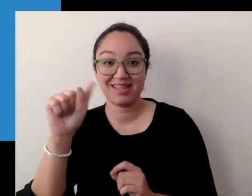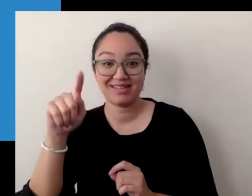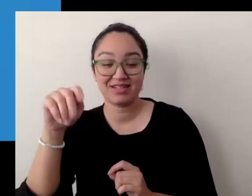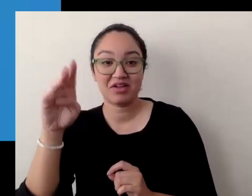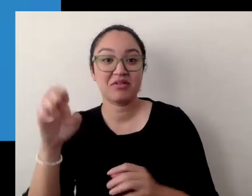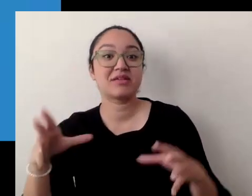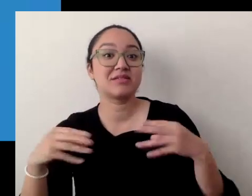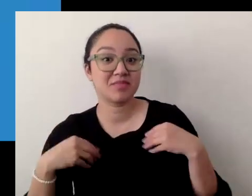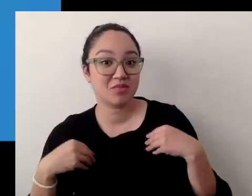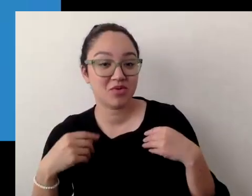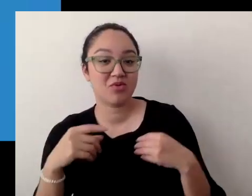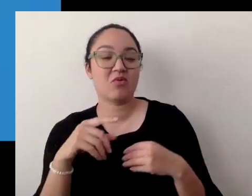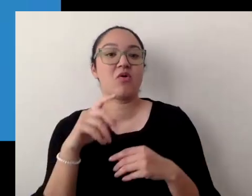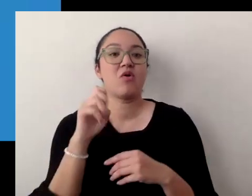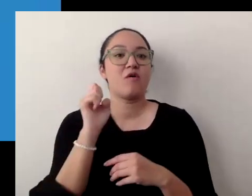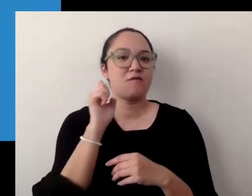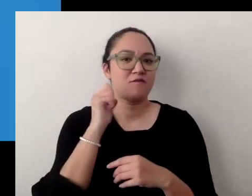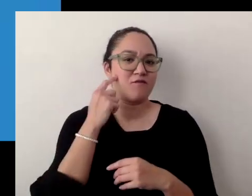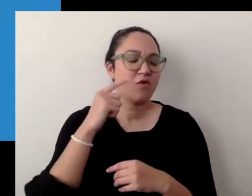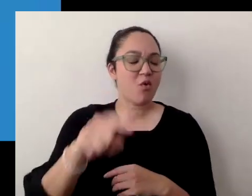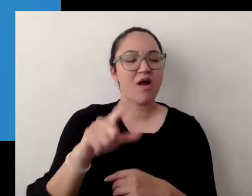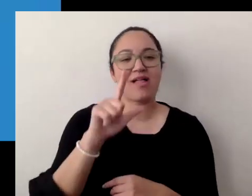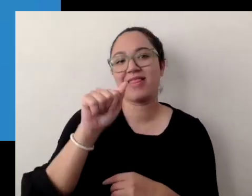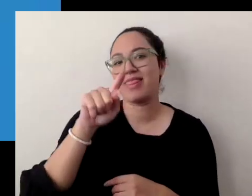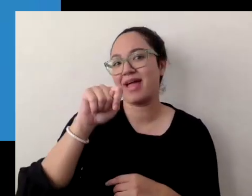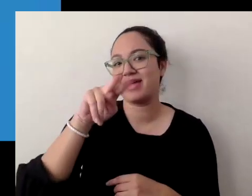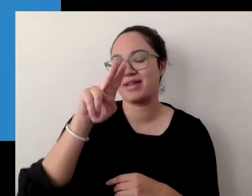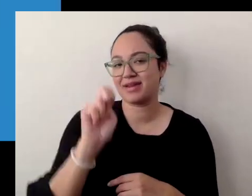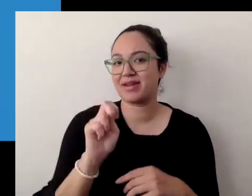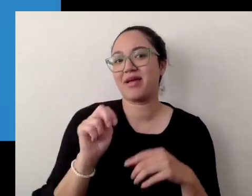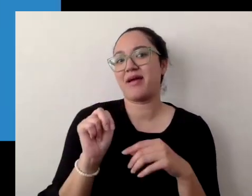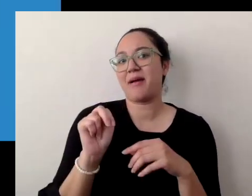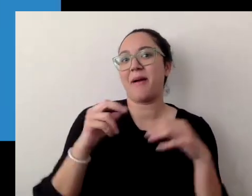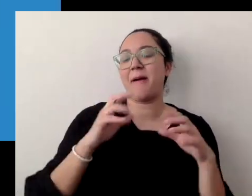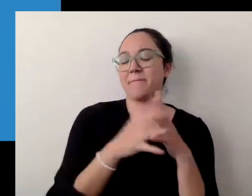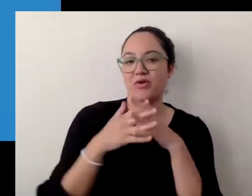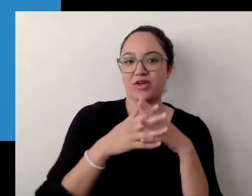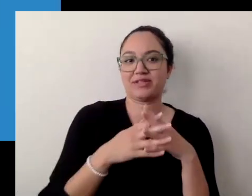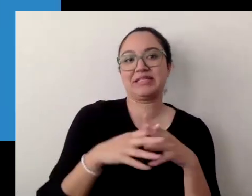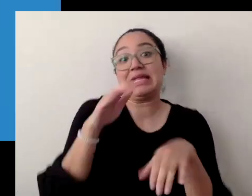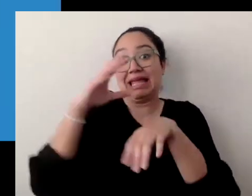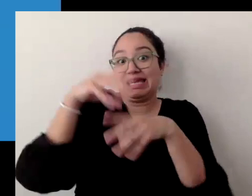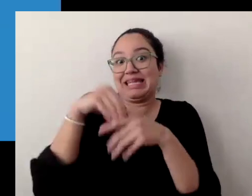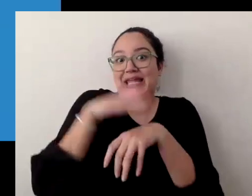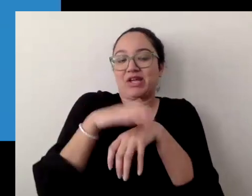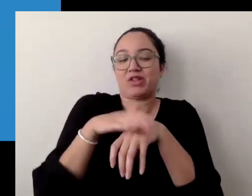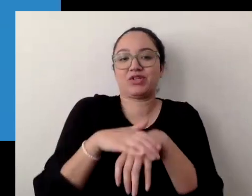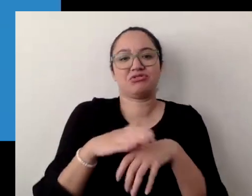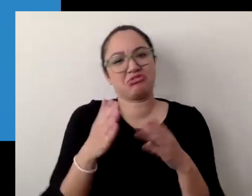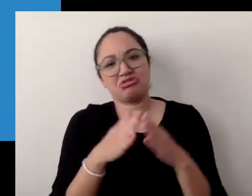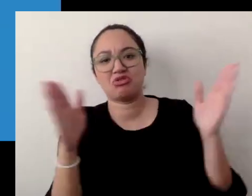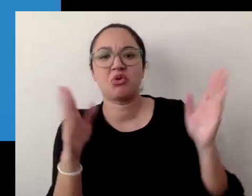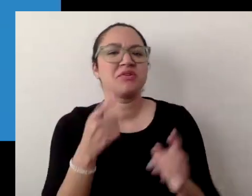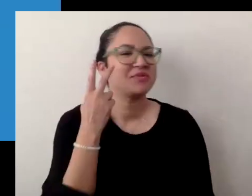Latin Americans in English in general? And what we can see here is that there's a switch kind of